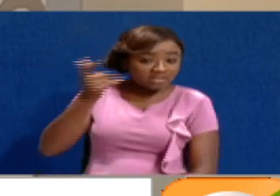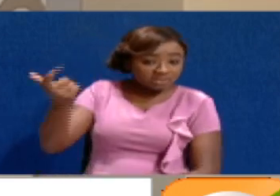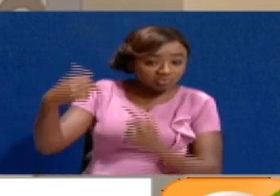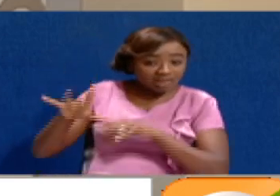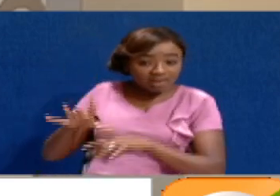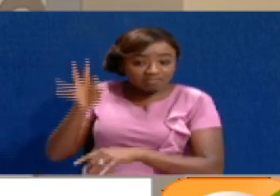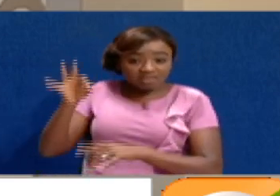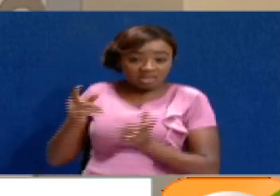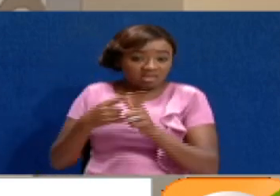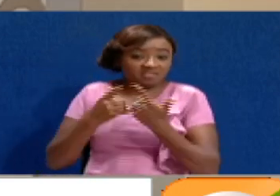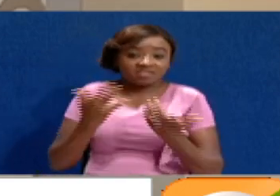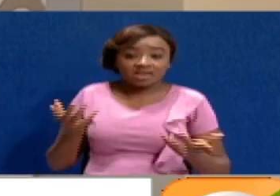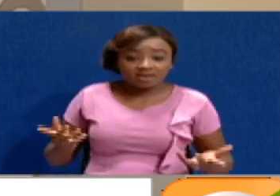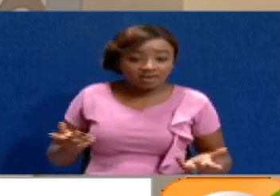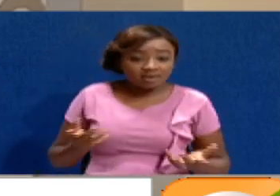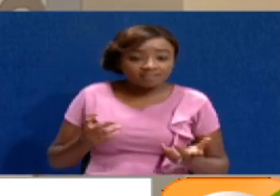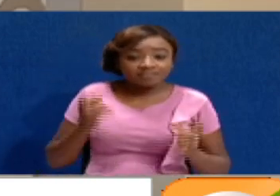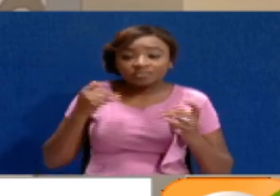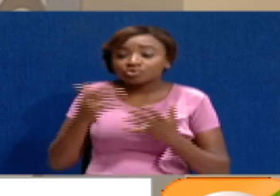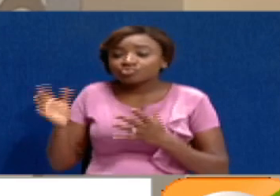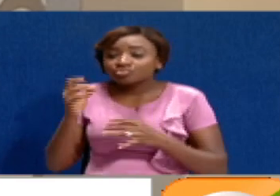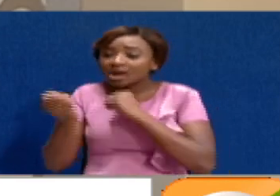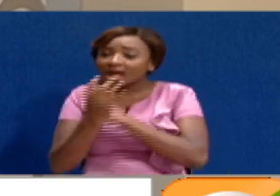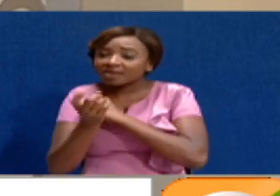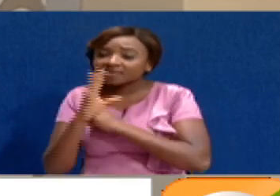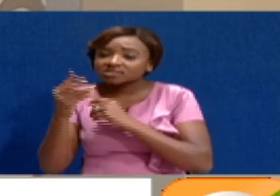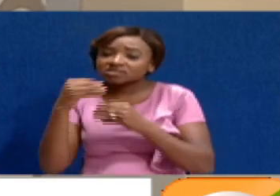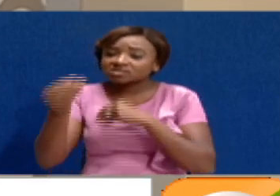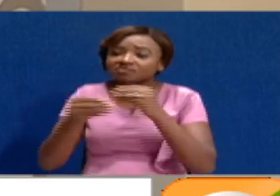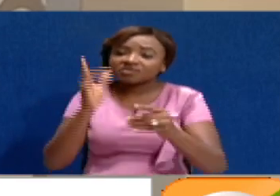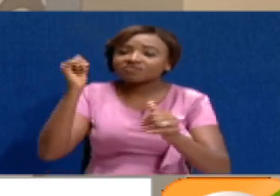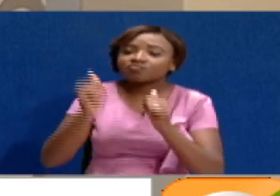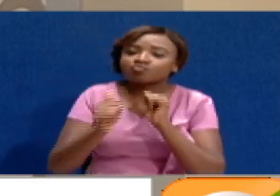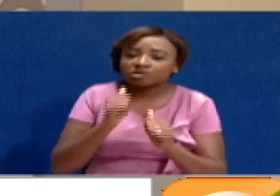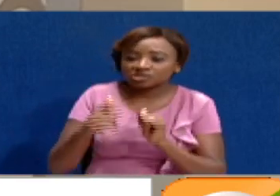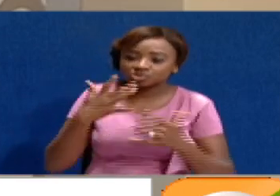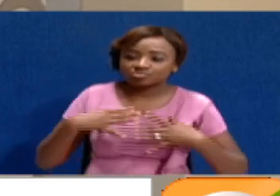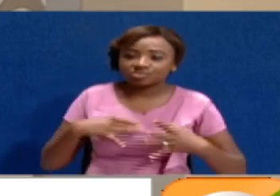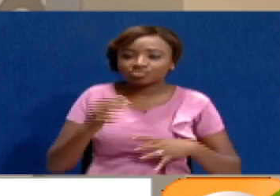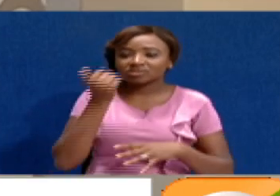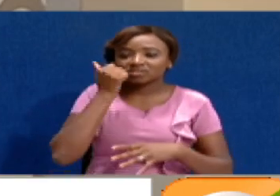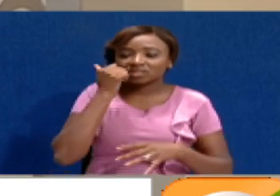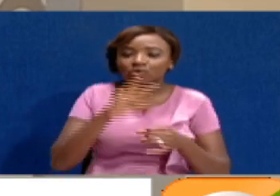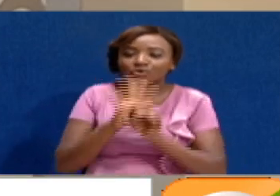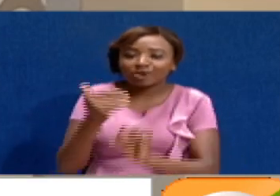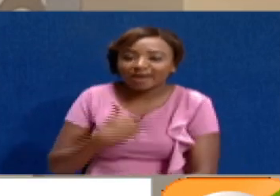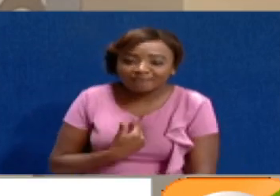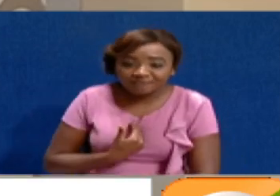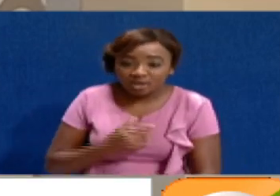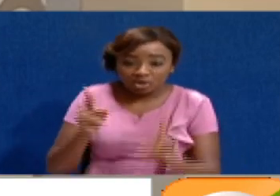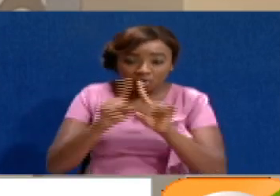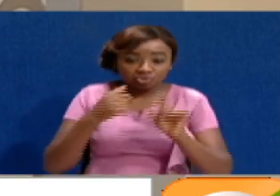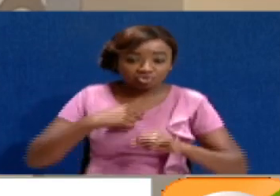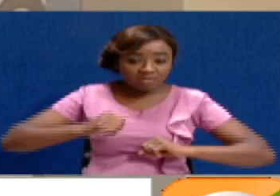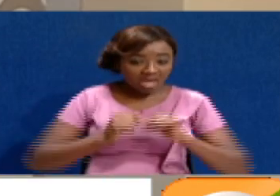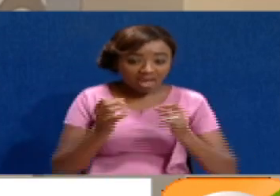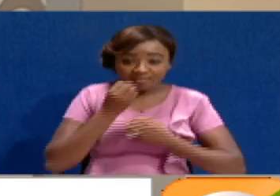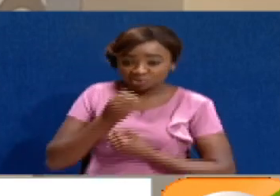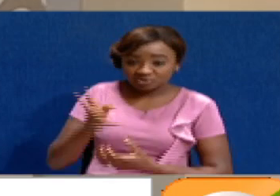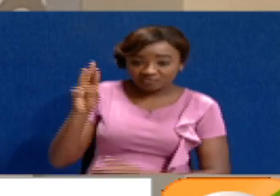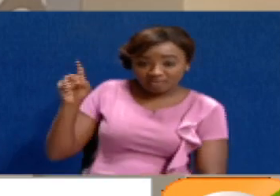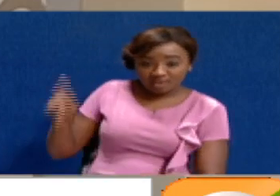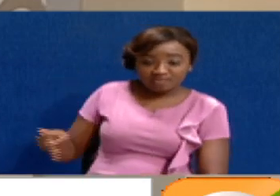call, and what help and any advice that they offer to those in need of help during this pandemic. I'm also glad to inform the